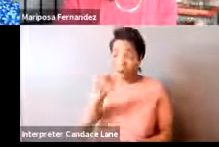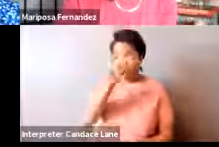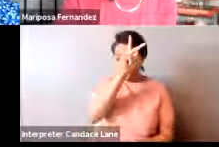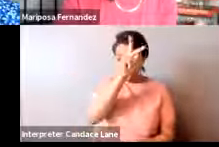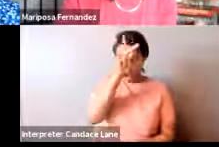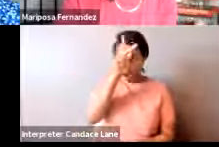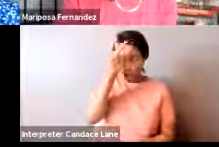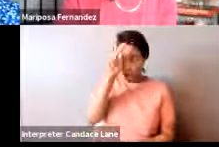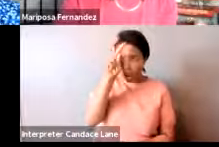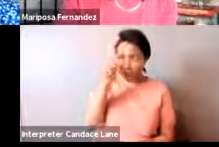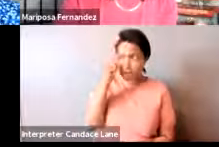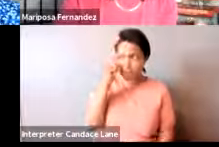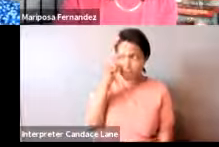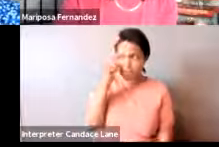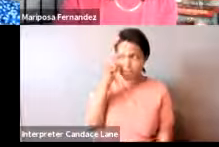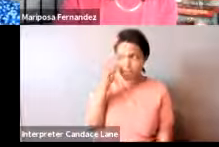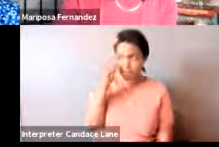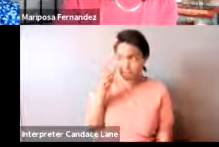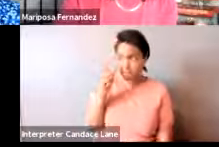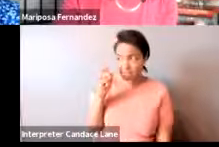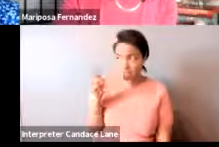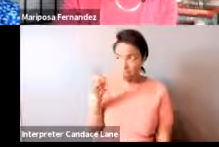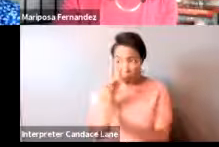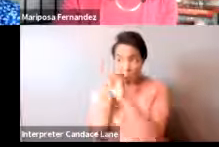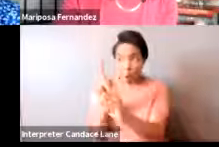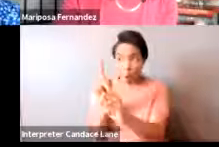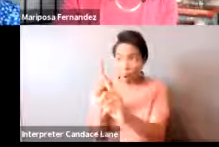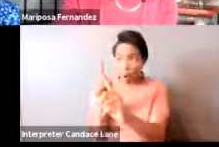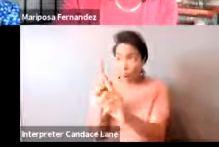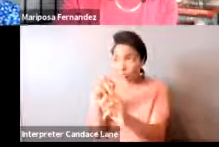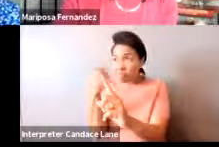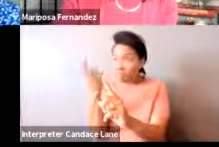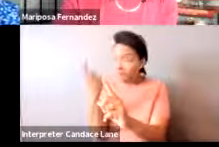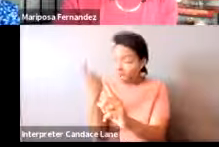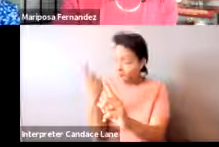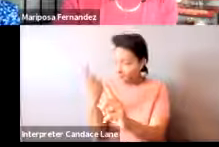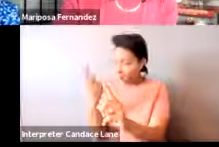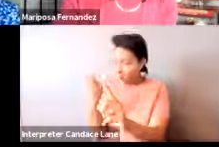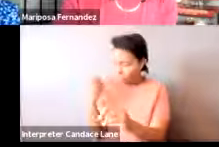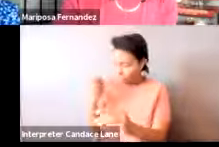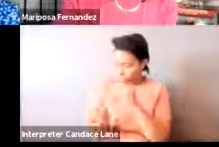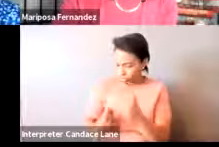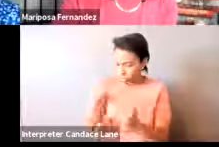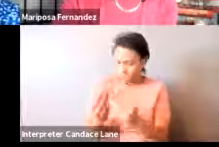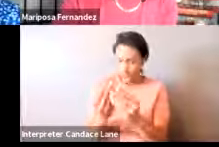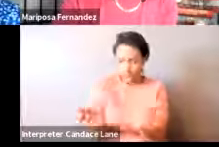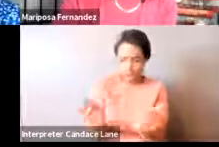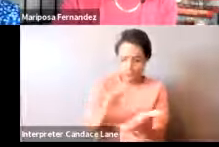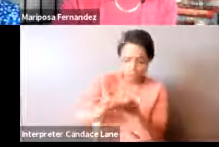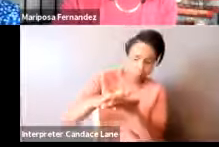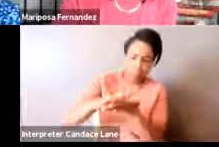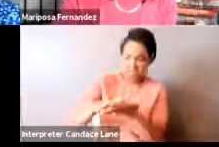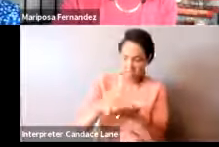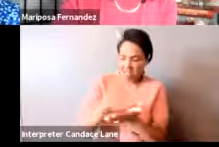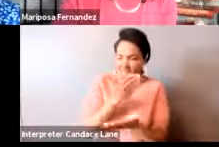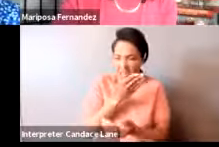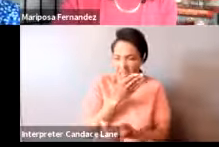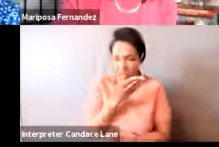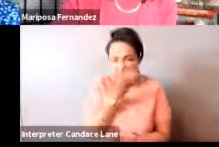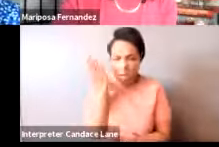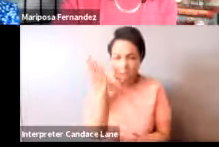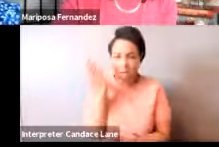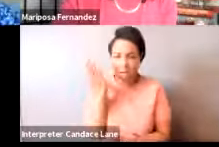Black generations. 1980, only 1 year in the span of American childhood nightmares, where I dreamed myself